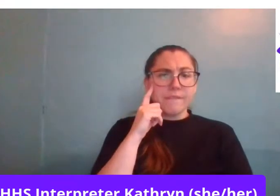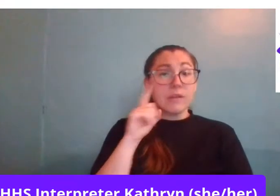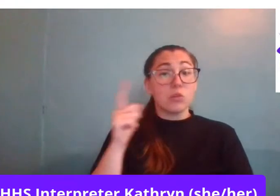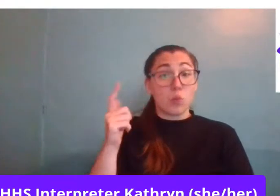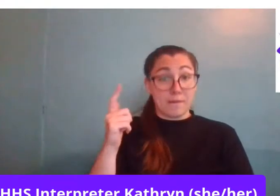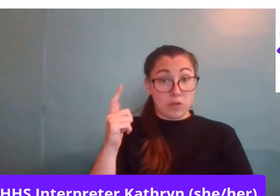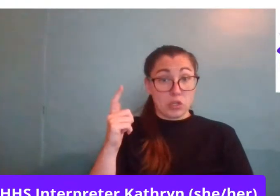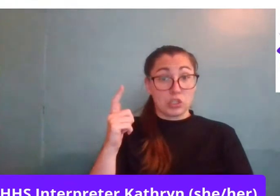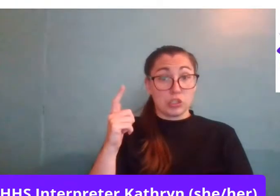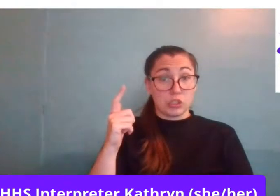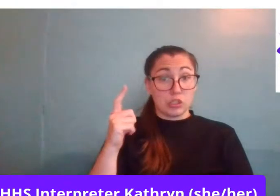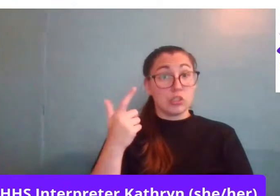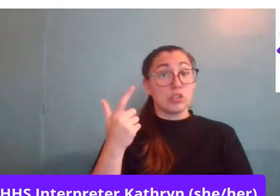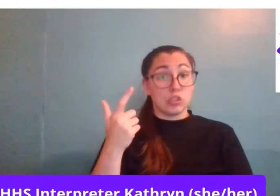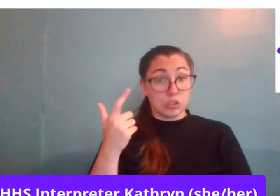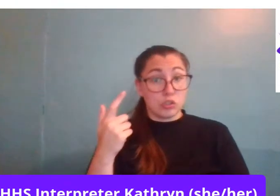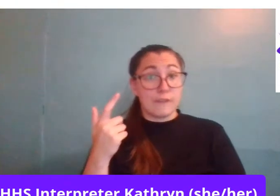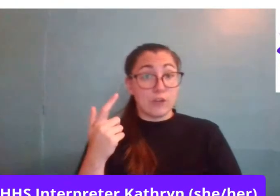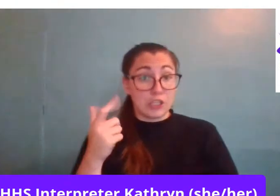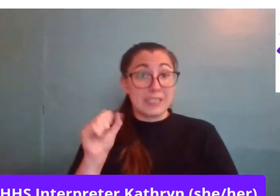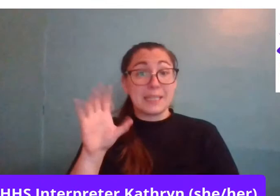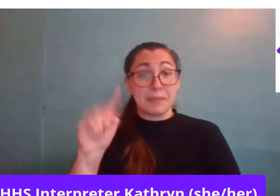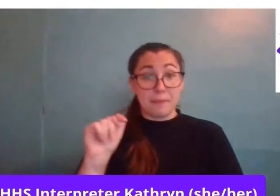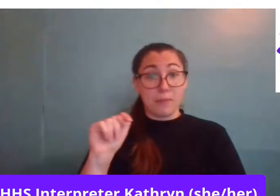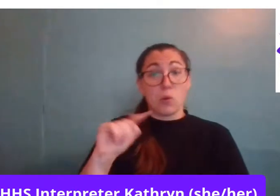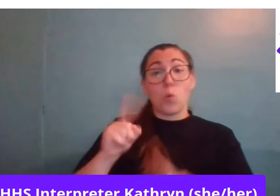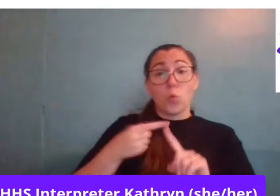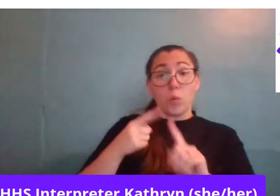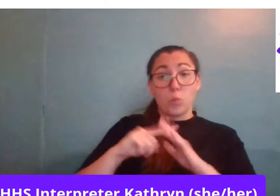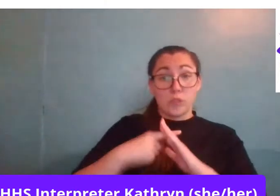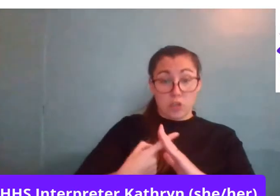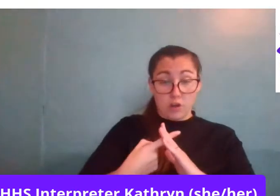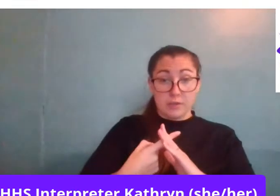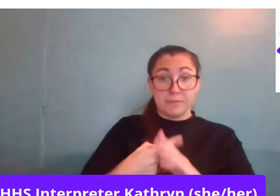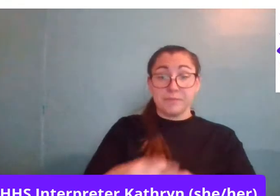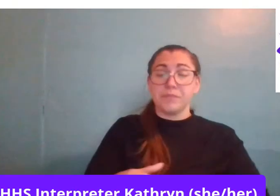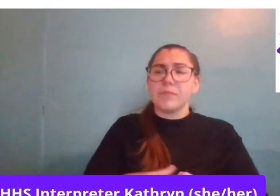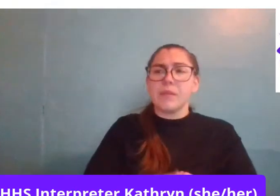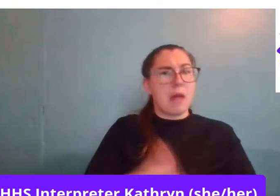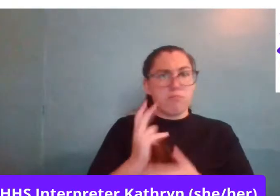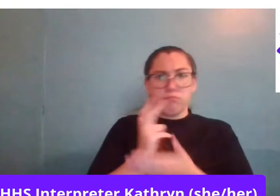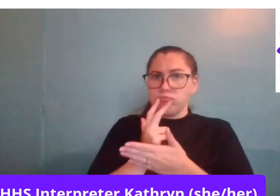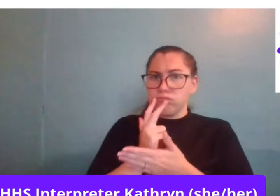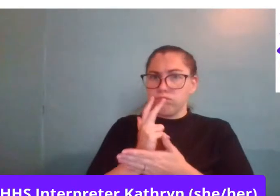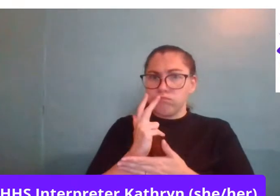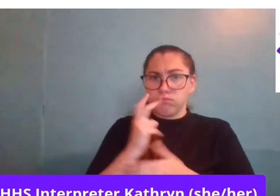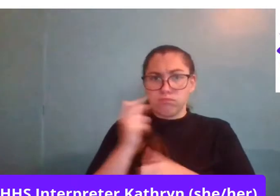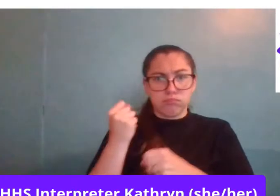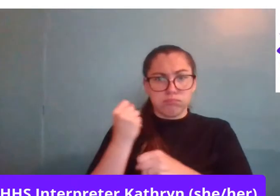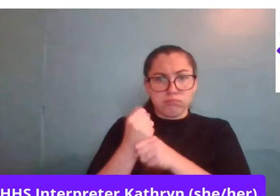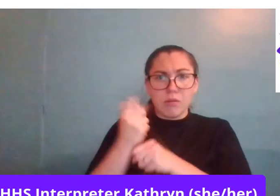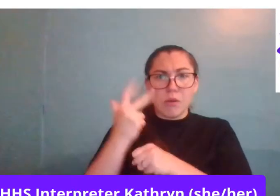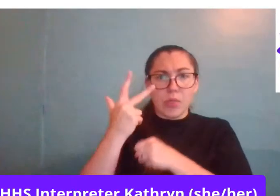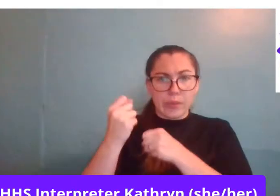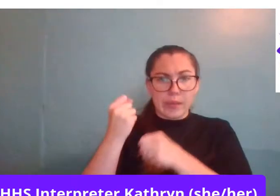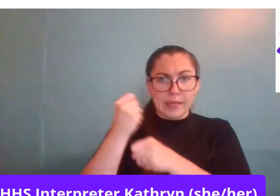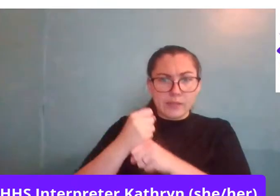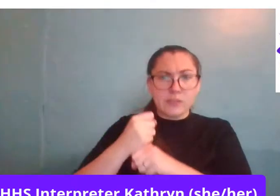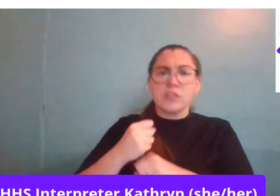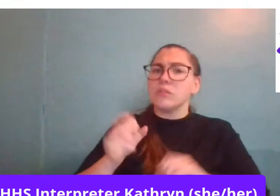21st was the day we started. But 3 years we've been doing this. We had some amazing guests,